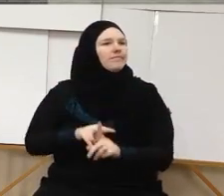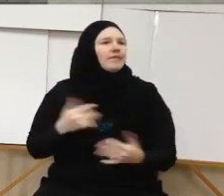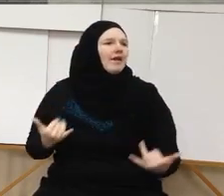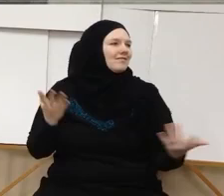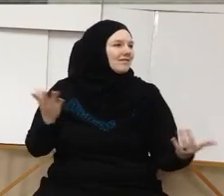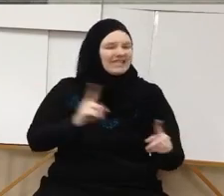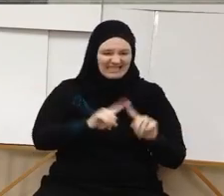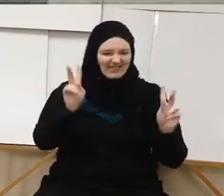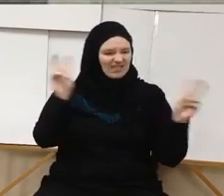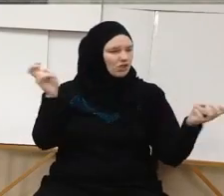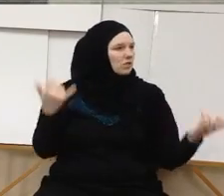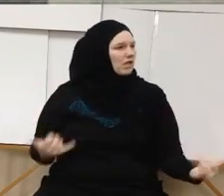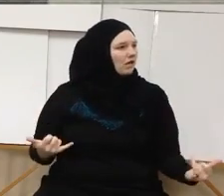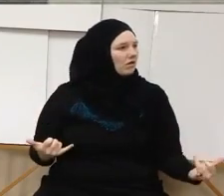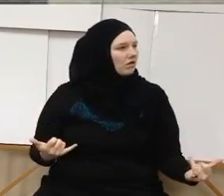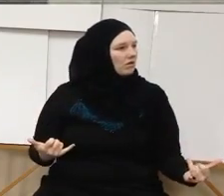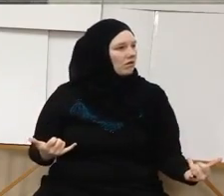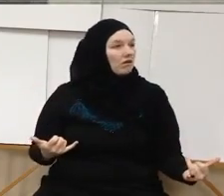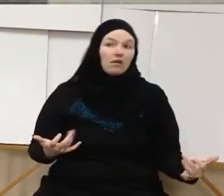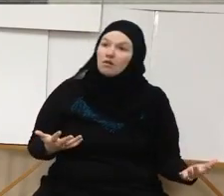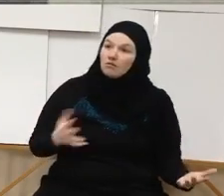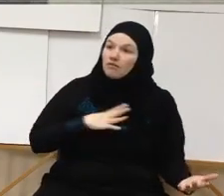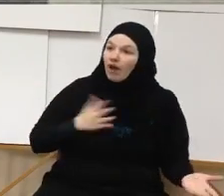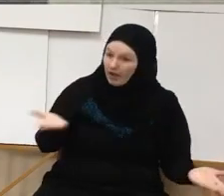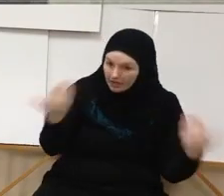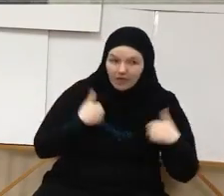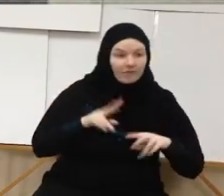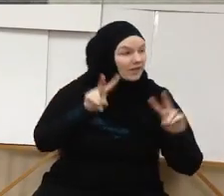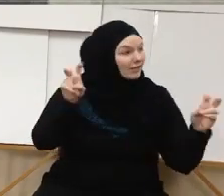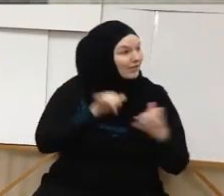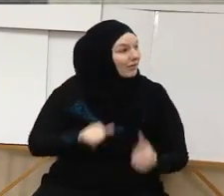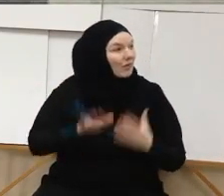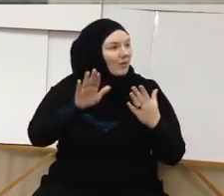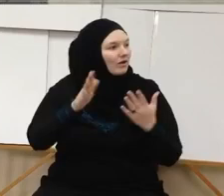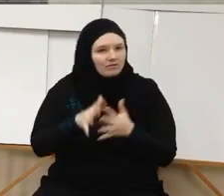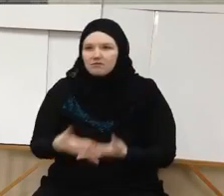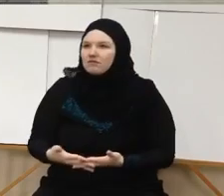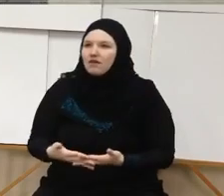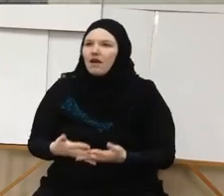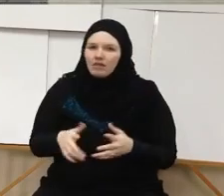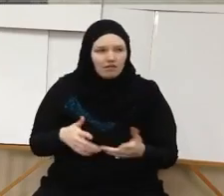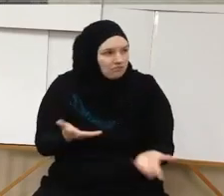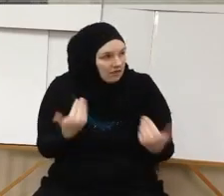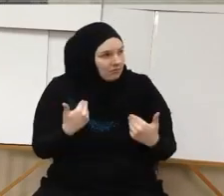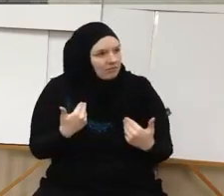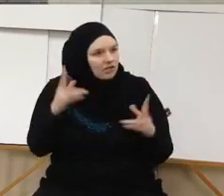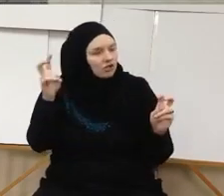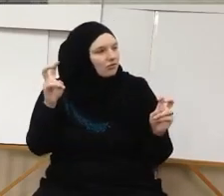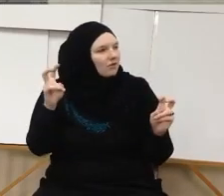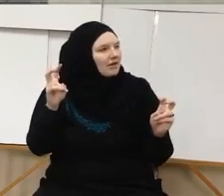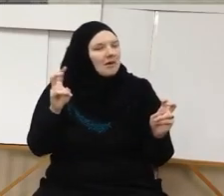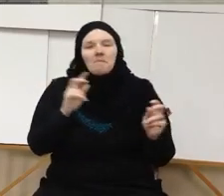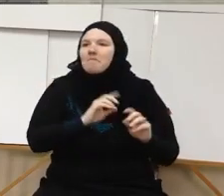issues? Well, give me an issue that the Quran doesn't address, then you can prove your point. But there is not